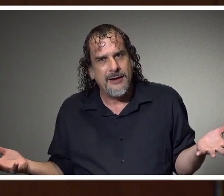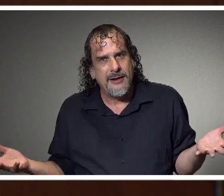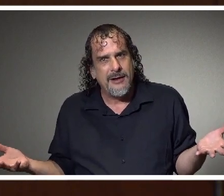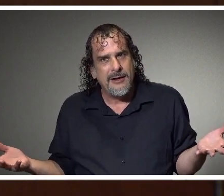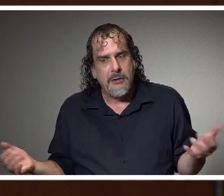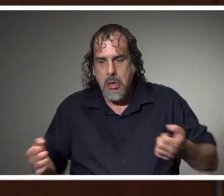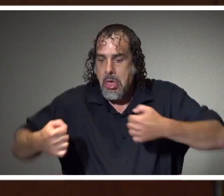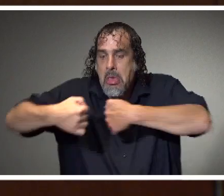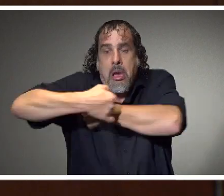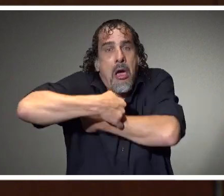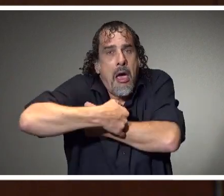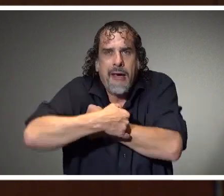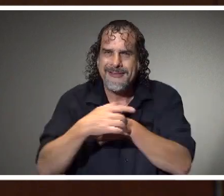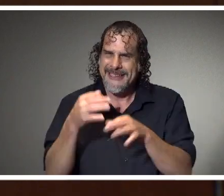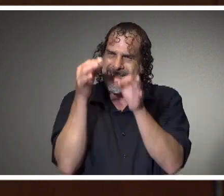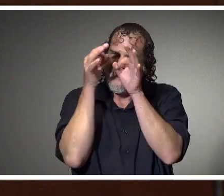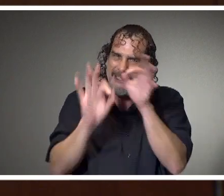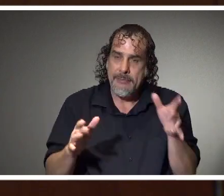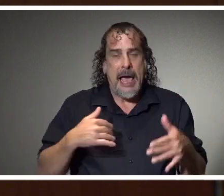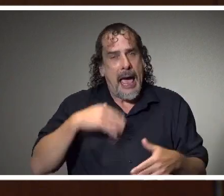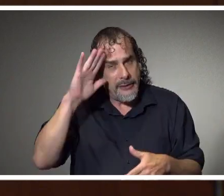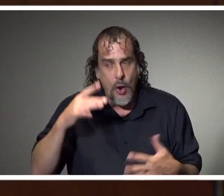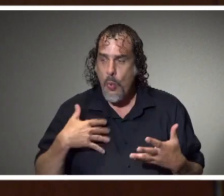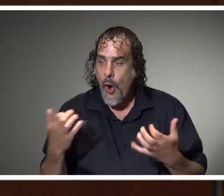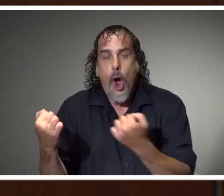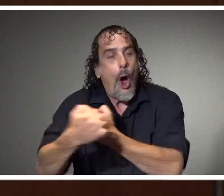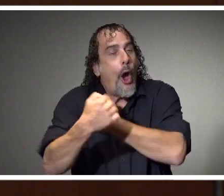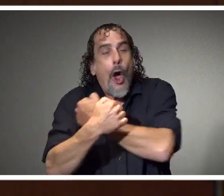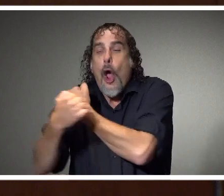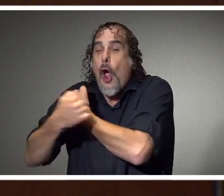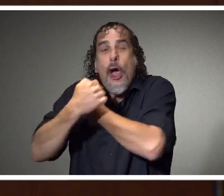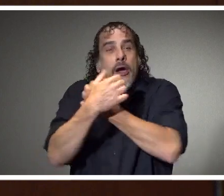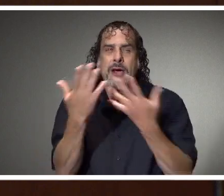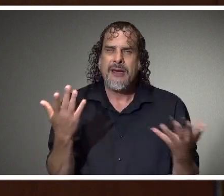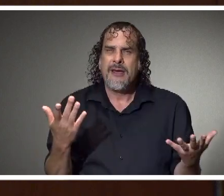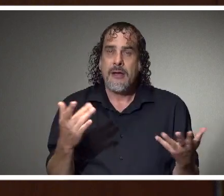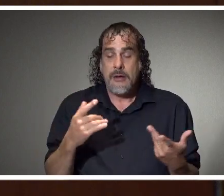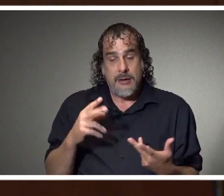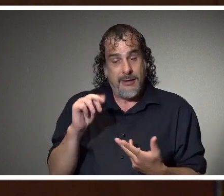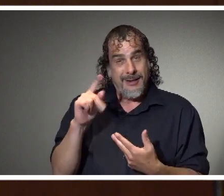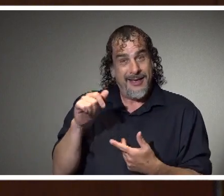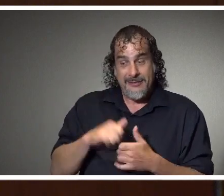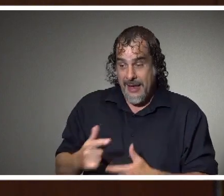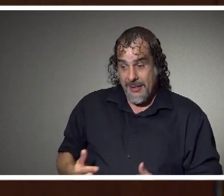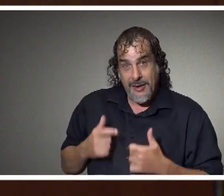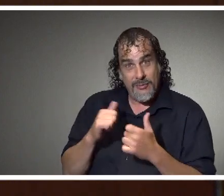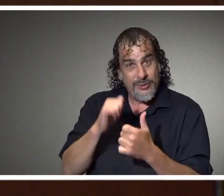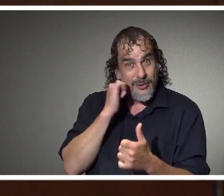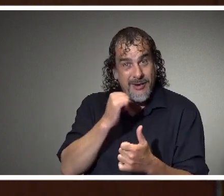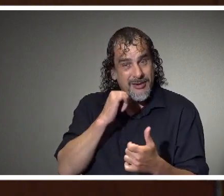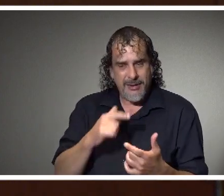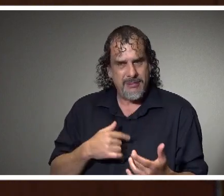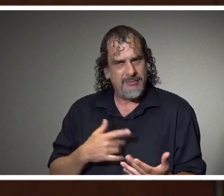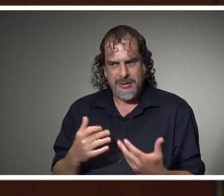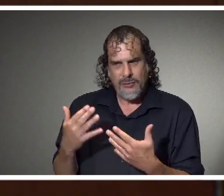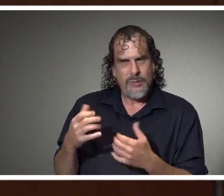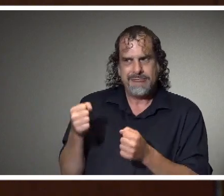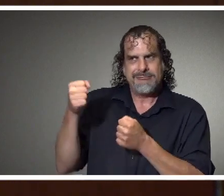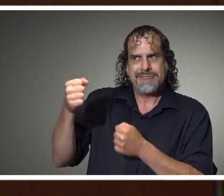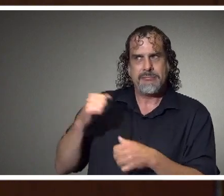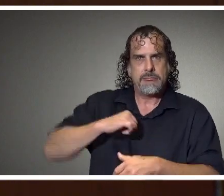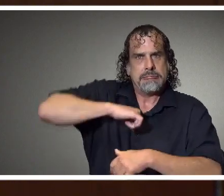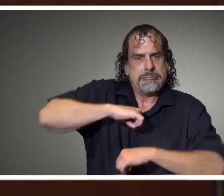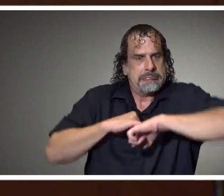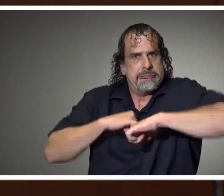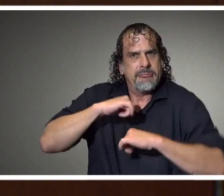Not hugging someone, which I know you want to hug somebody, but unless they live in your household and you don't see them all the time, just wave.